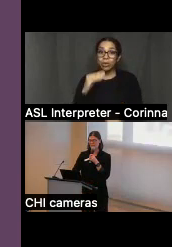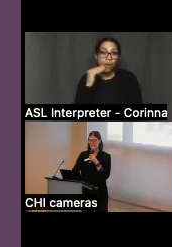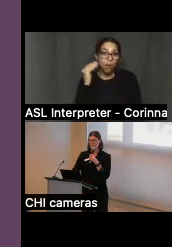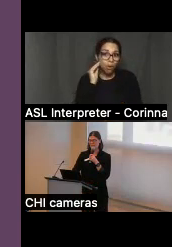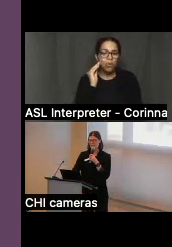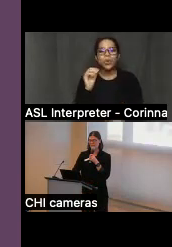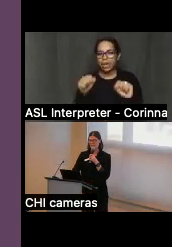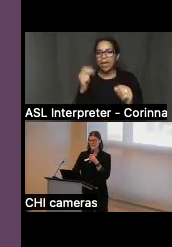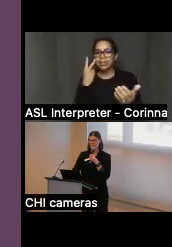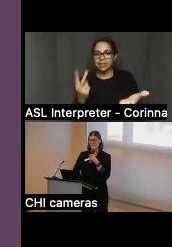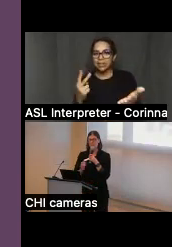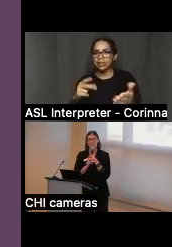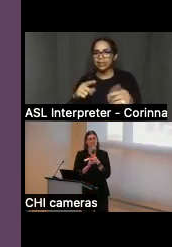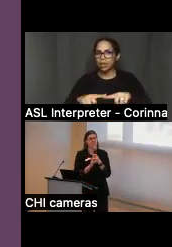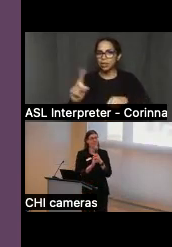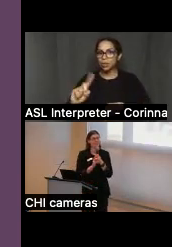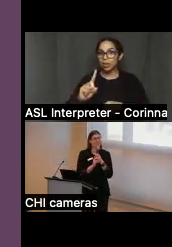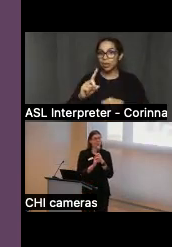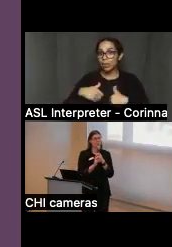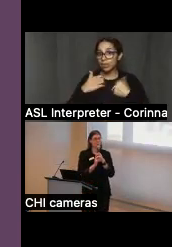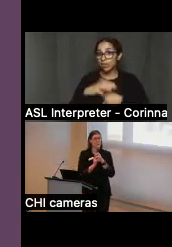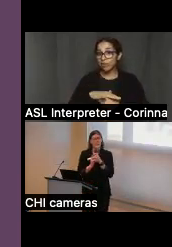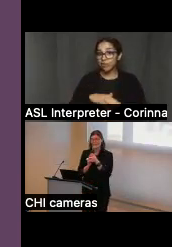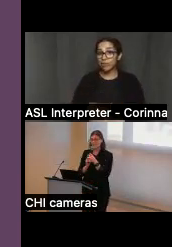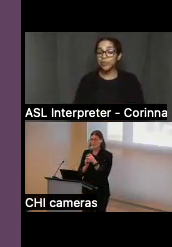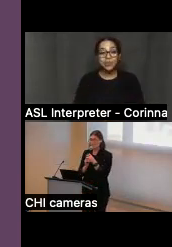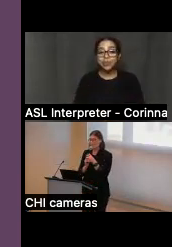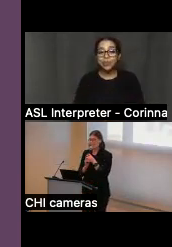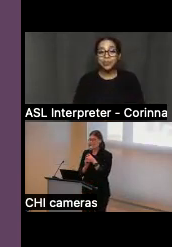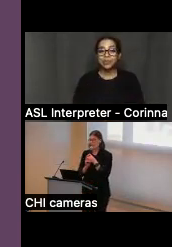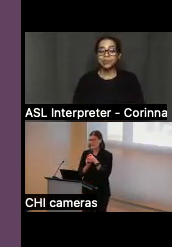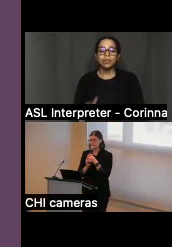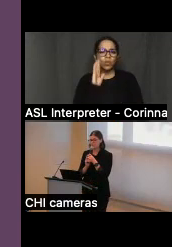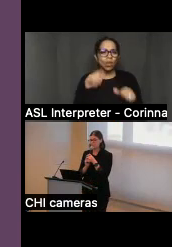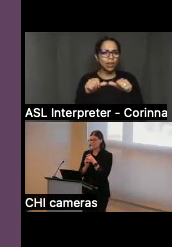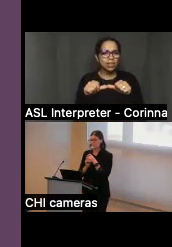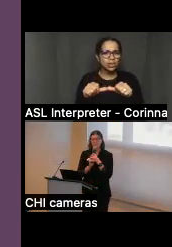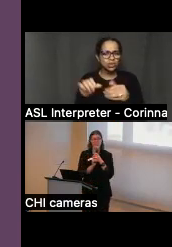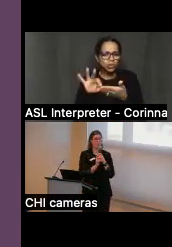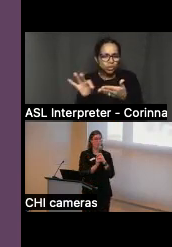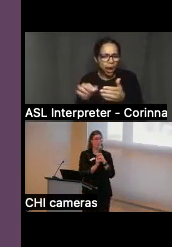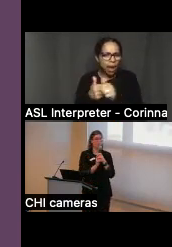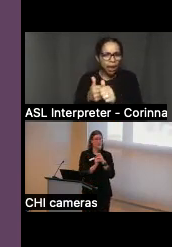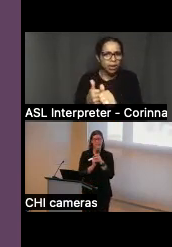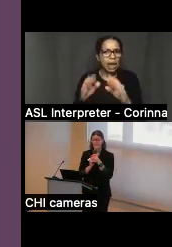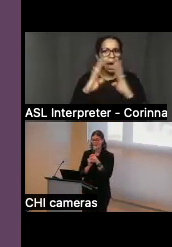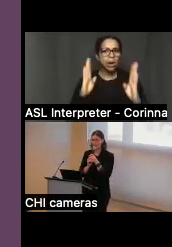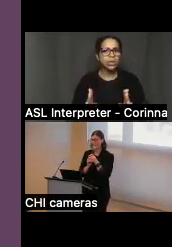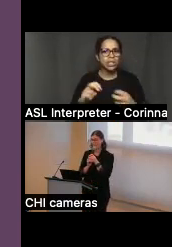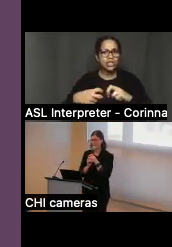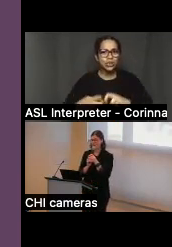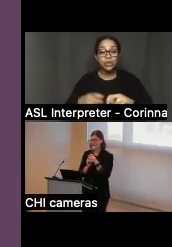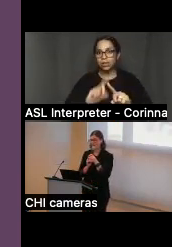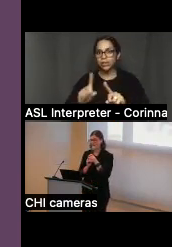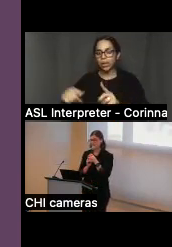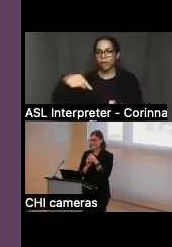greatly based on where you live. So we will continue to track these housing issues and different affordability impacts